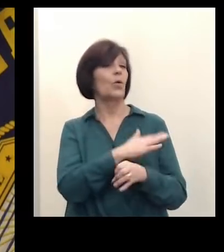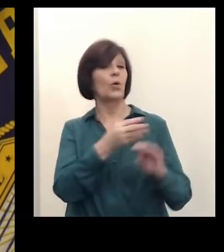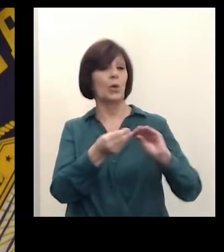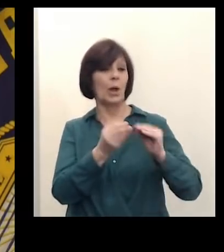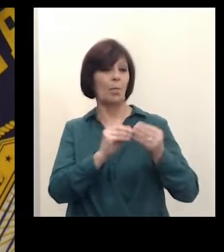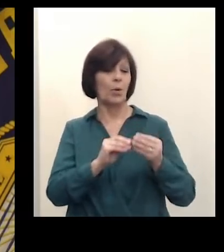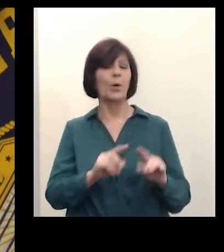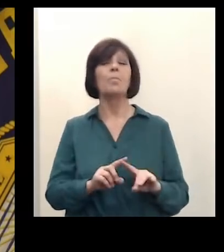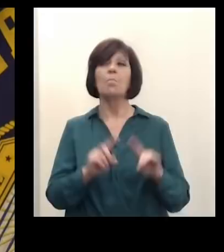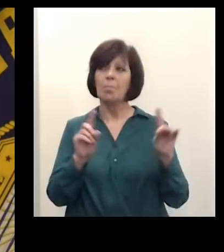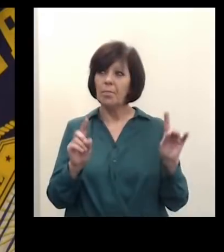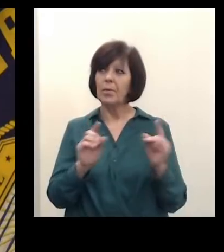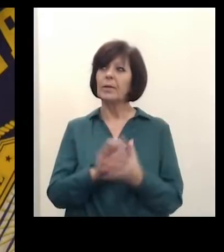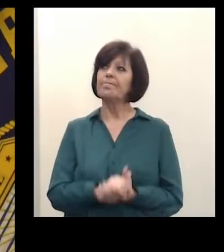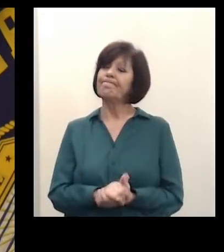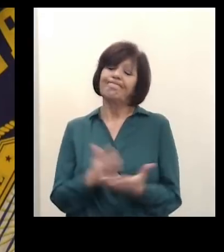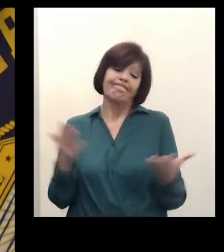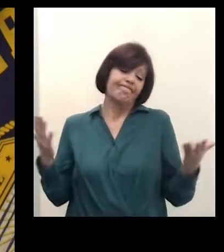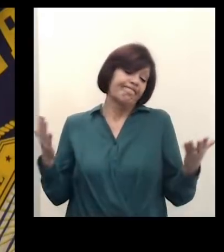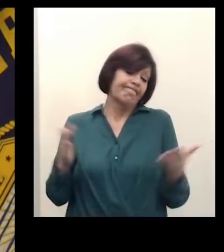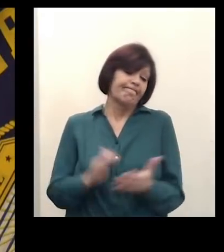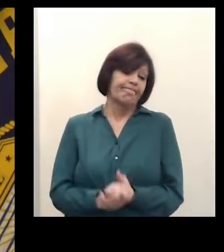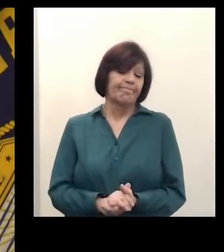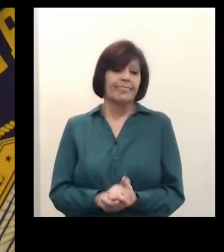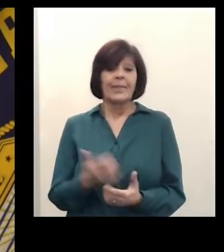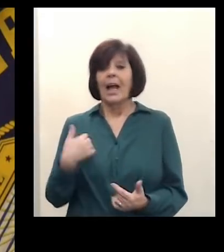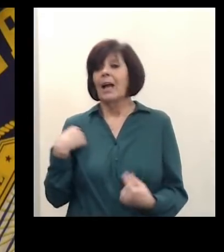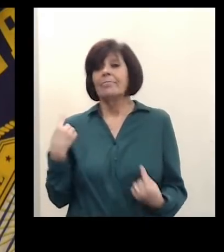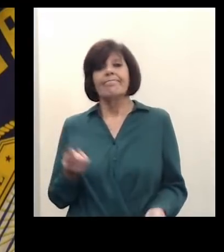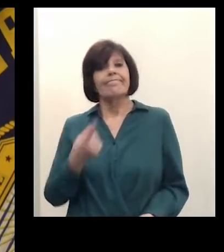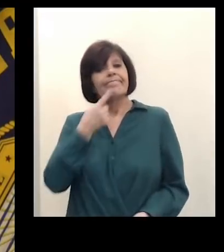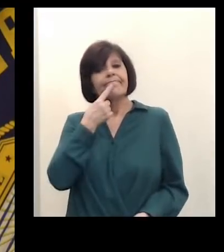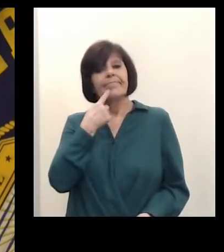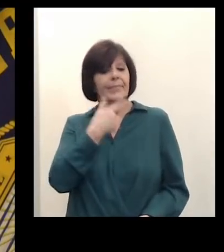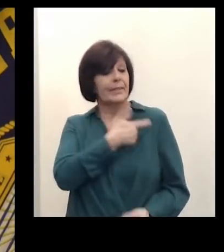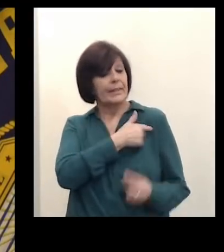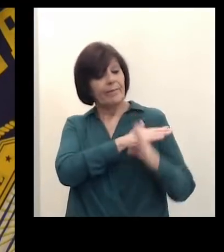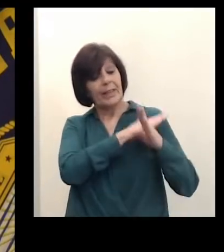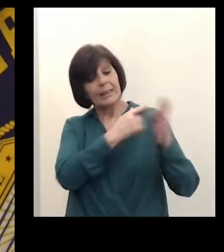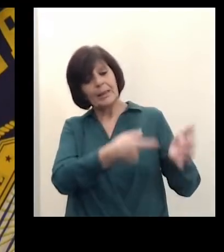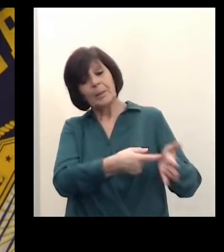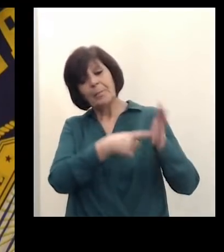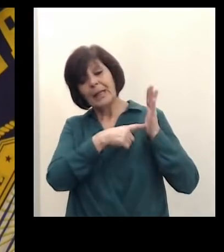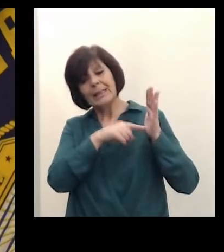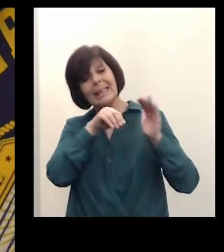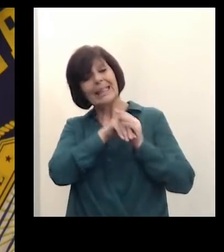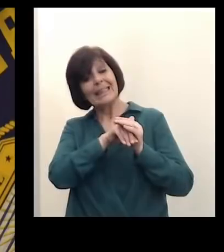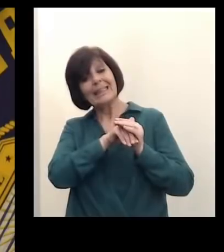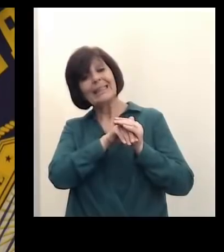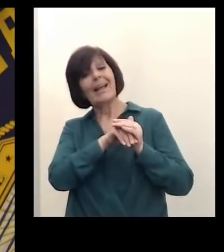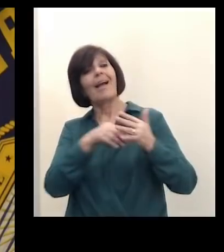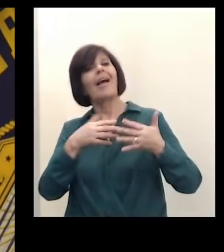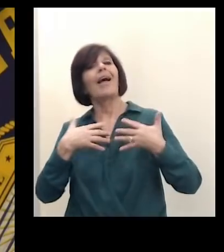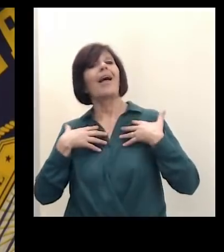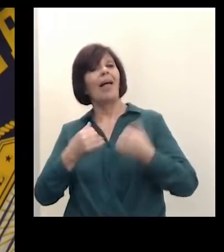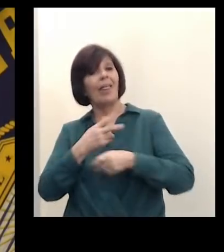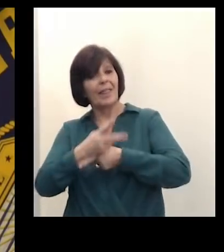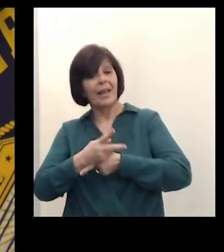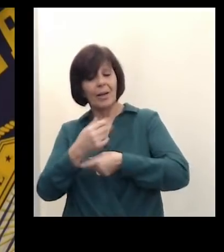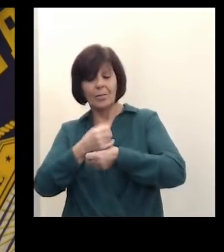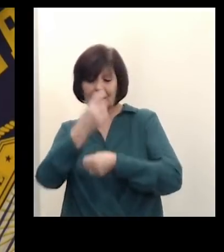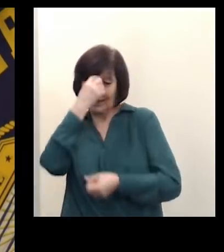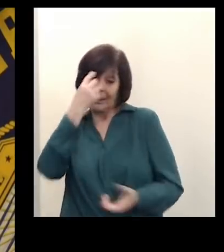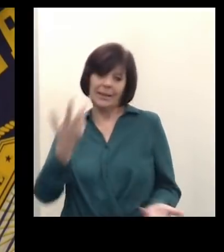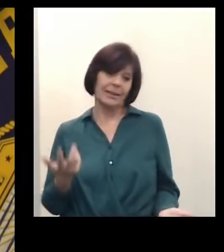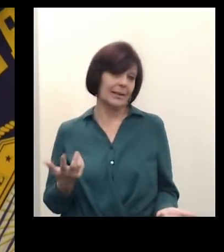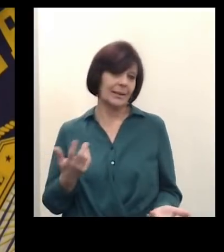position. I've said all along, I think vaccine mandates in the healthcare setting make sense. We do know, especially as it pertains to nursing homes,